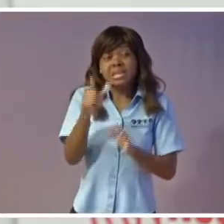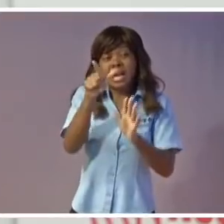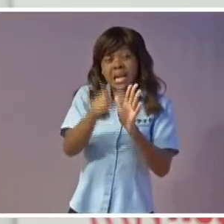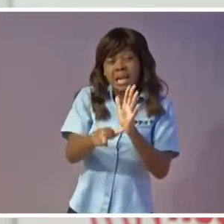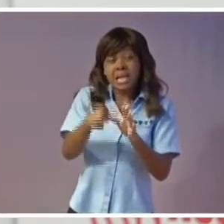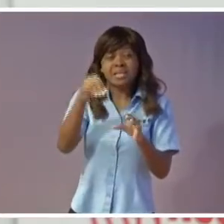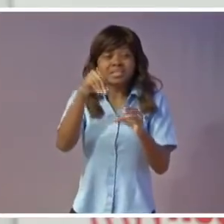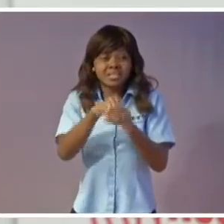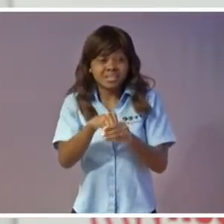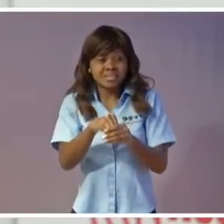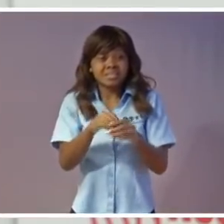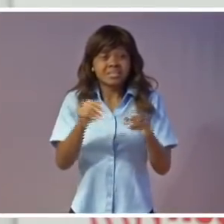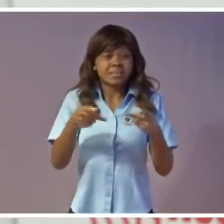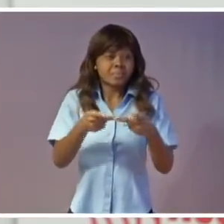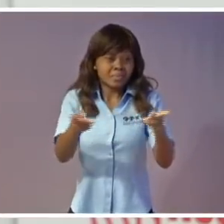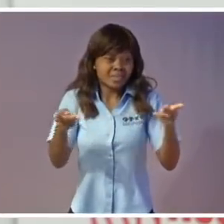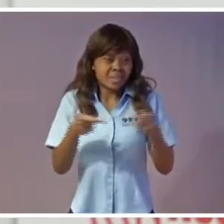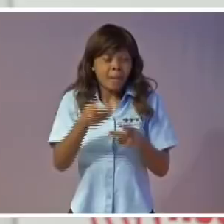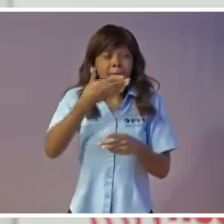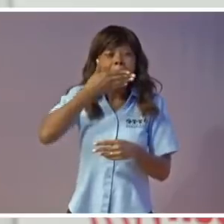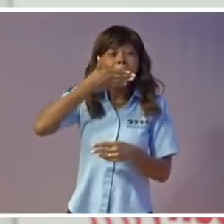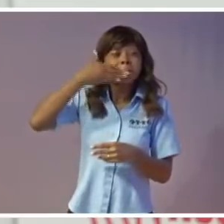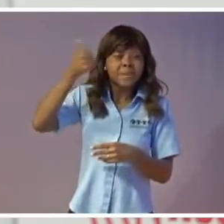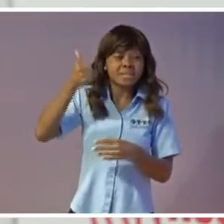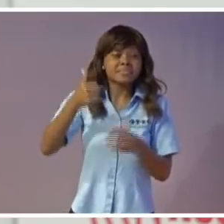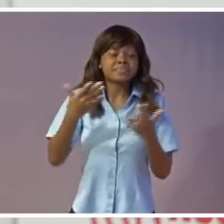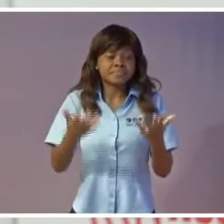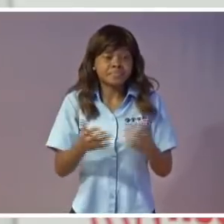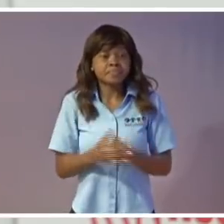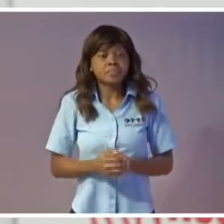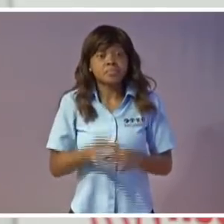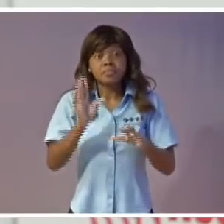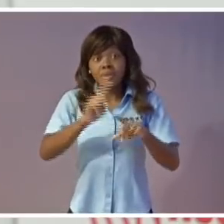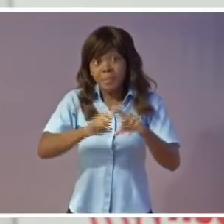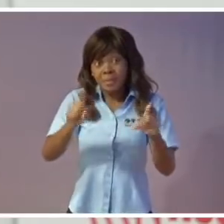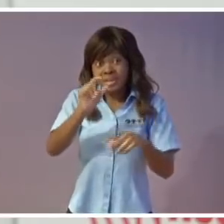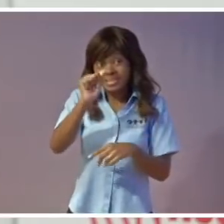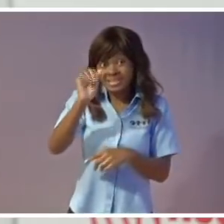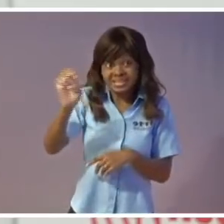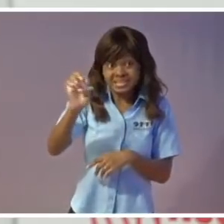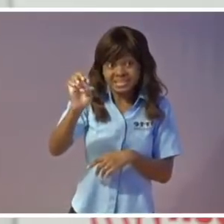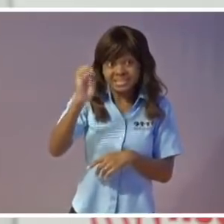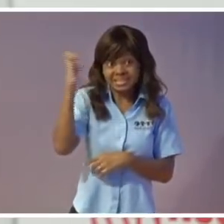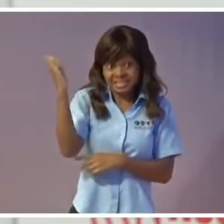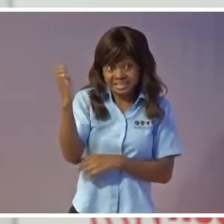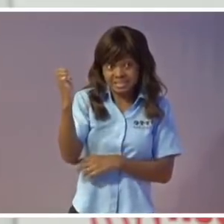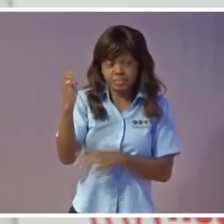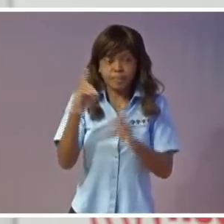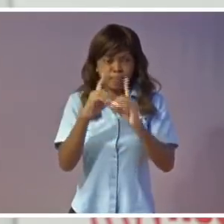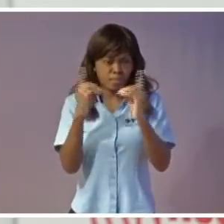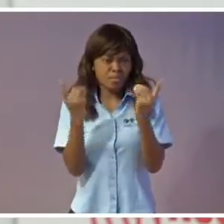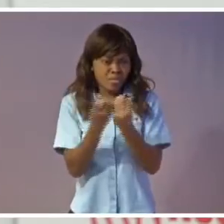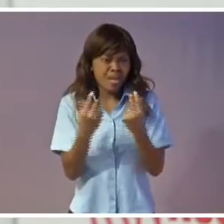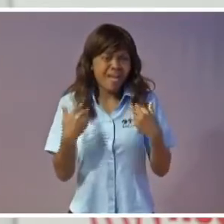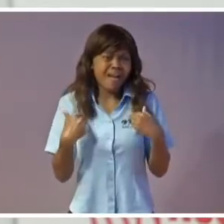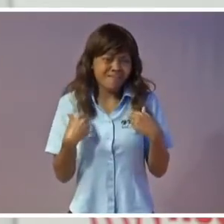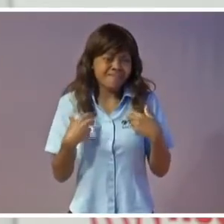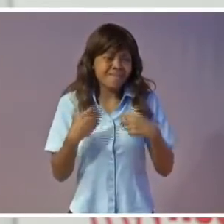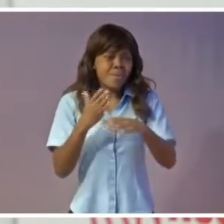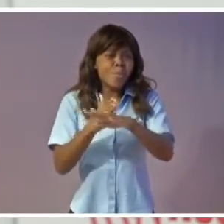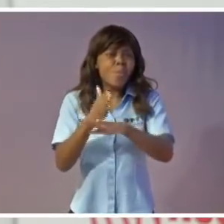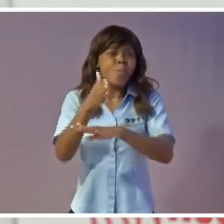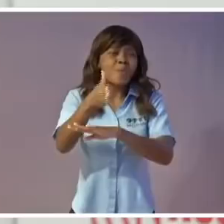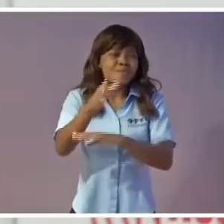and emergency departments, there are 161 patients currently receiving care